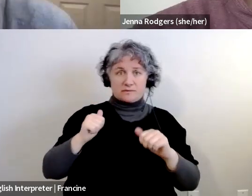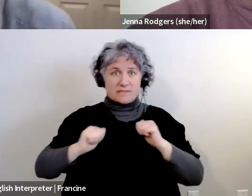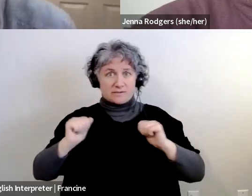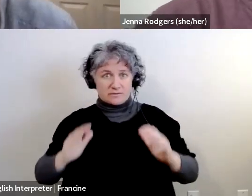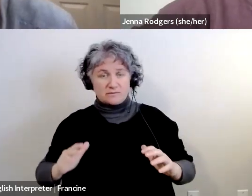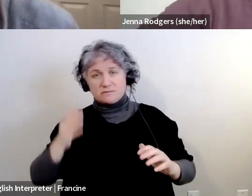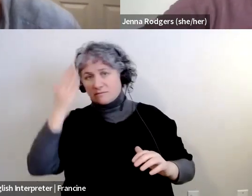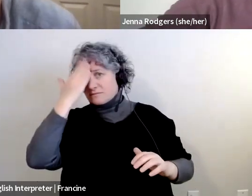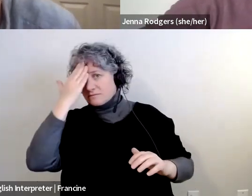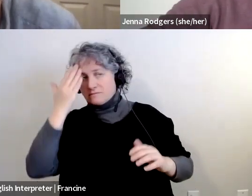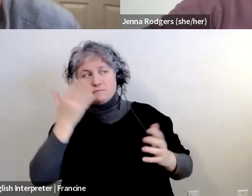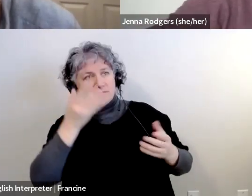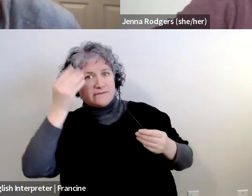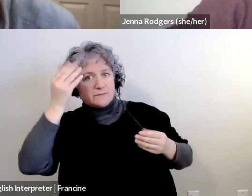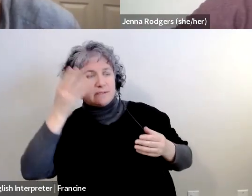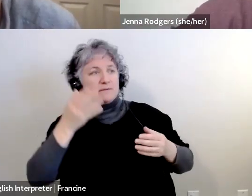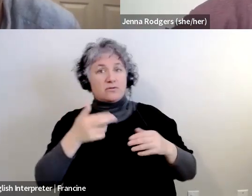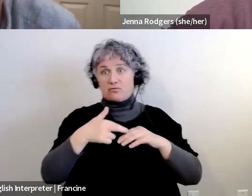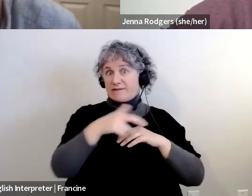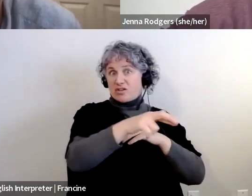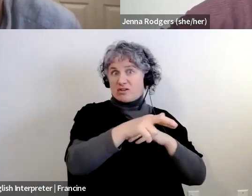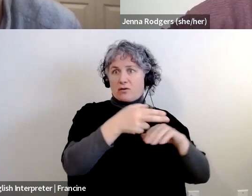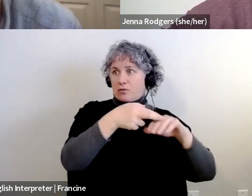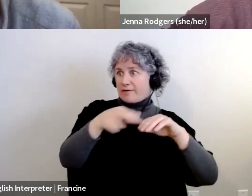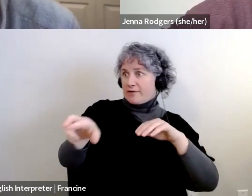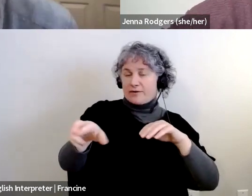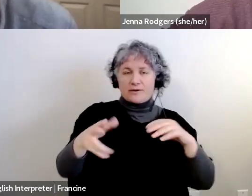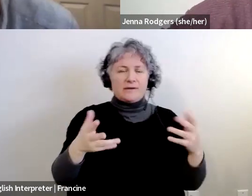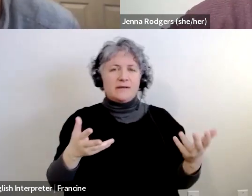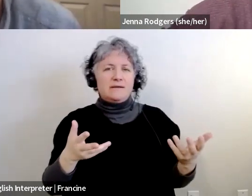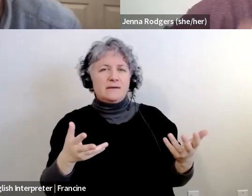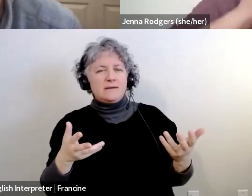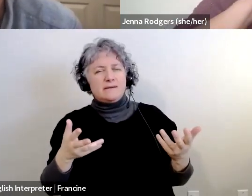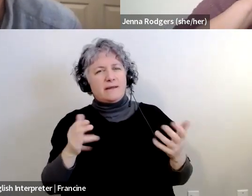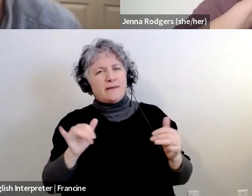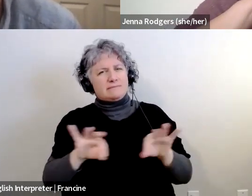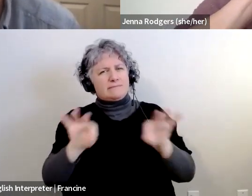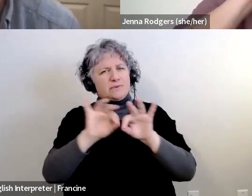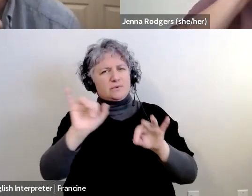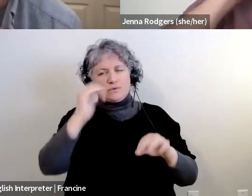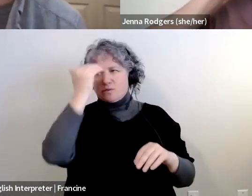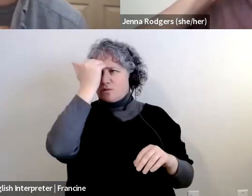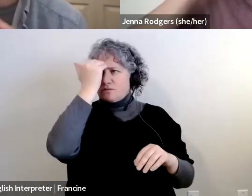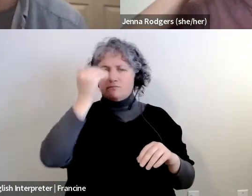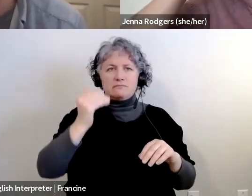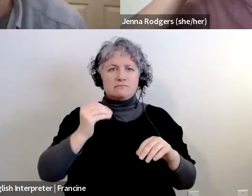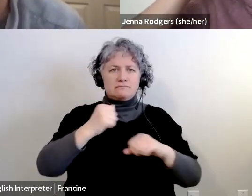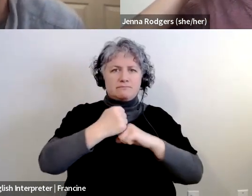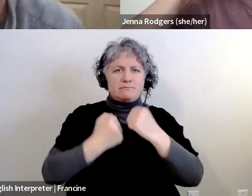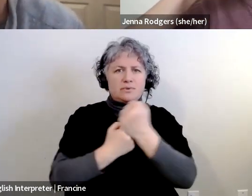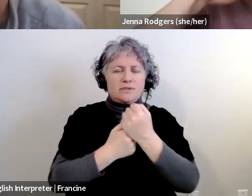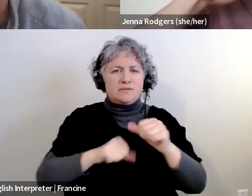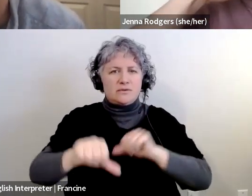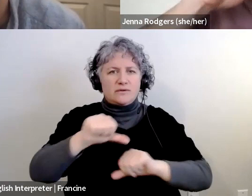And that can be referring. And so that's key too. Again, knowing when we are supporting each other, what you